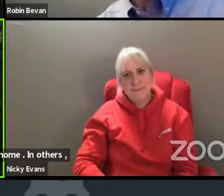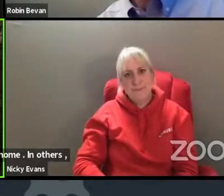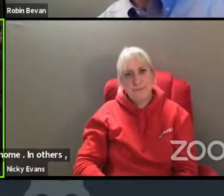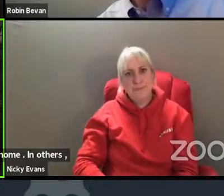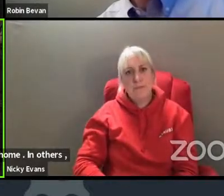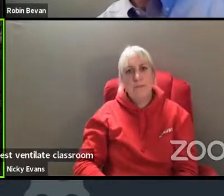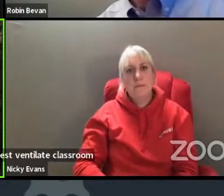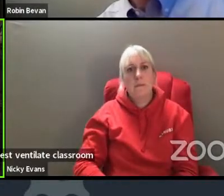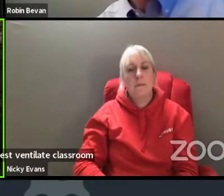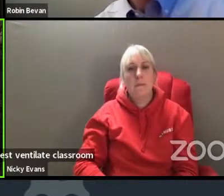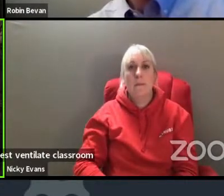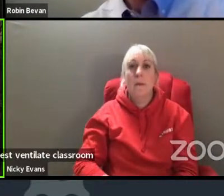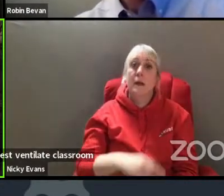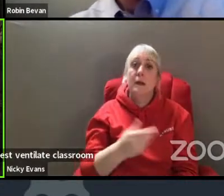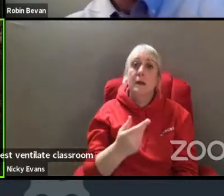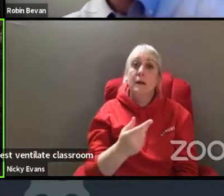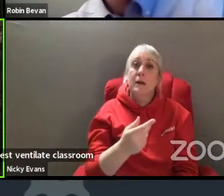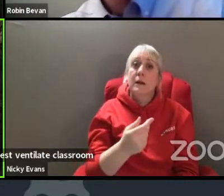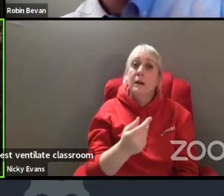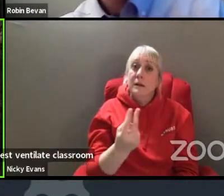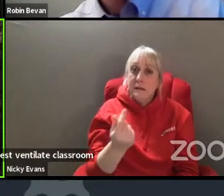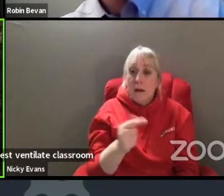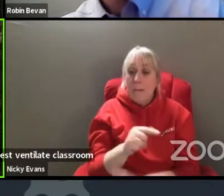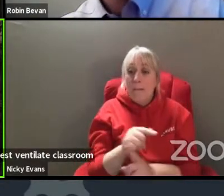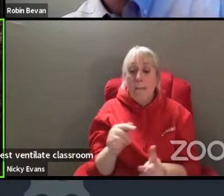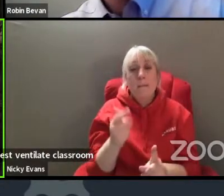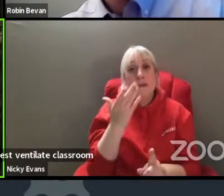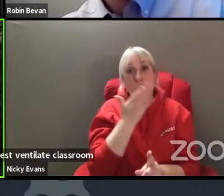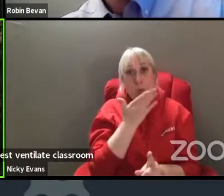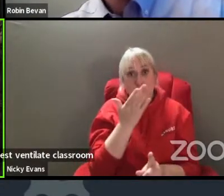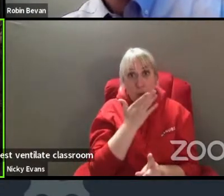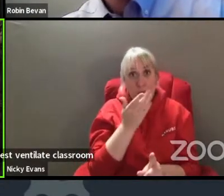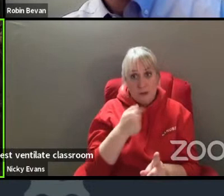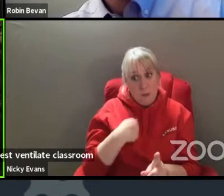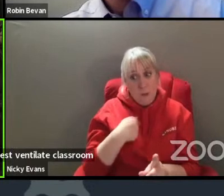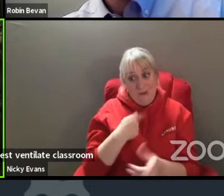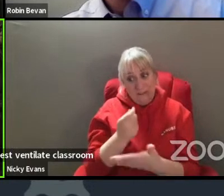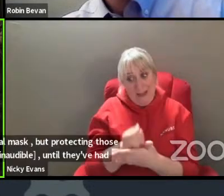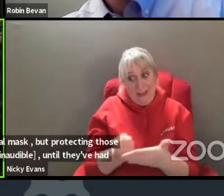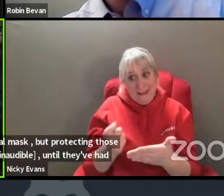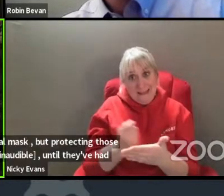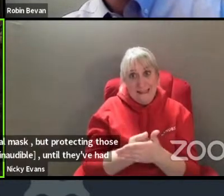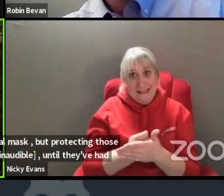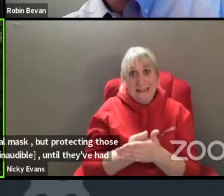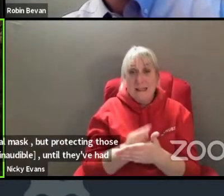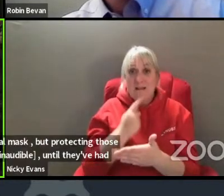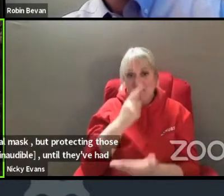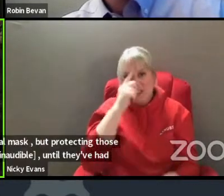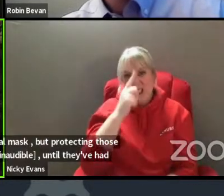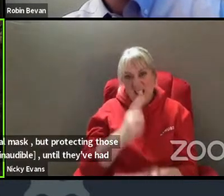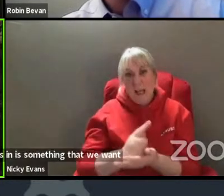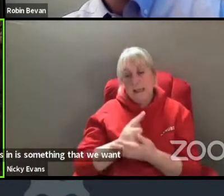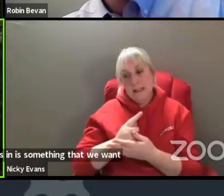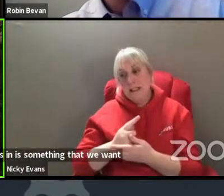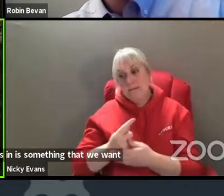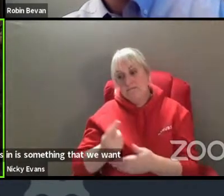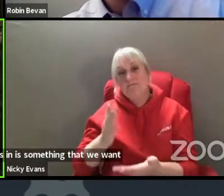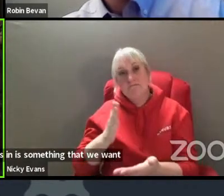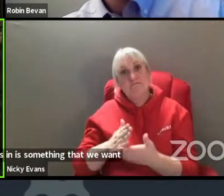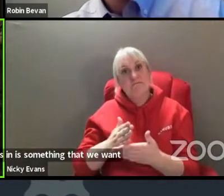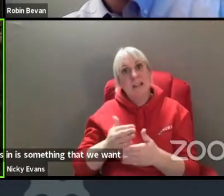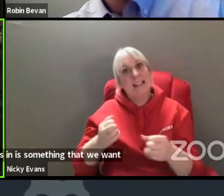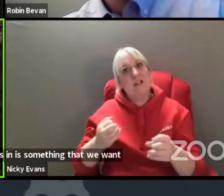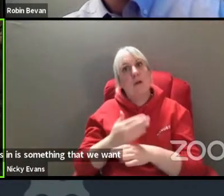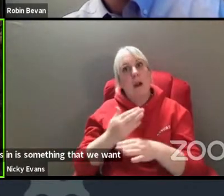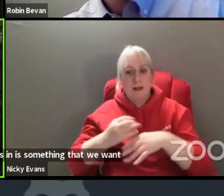small number actually, we've balloted for, and in some cases are taking industrial action where the ballot itself didn't work. And in some of those, we've